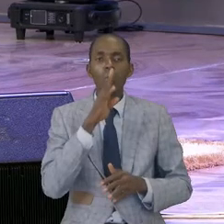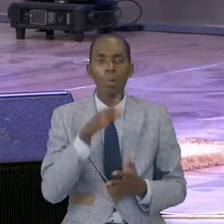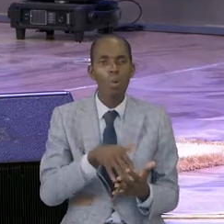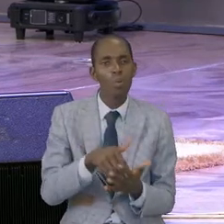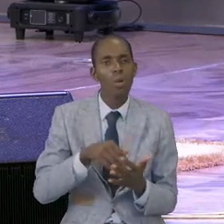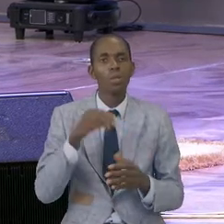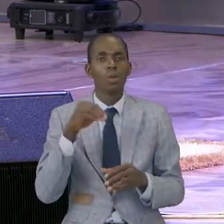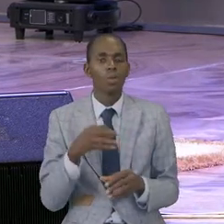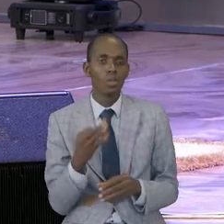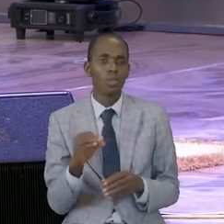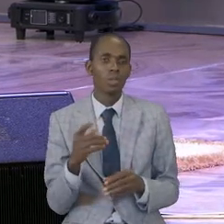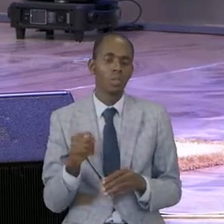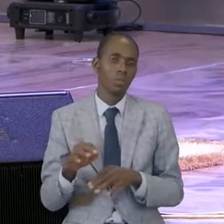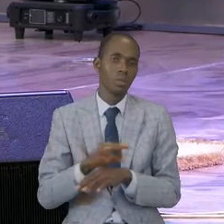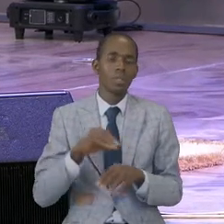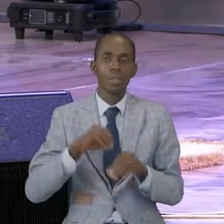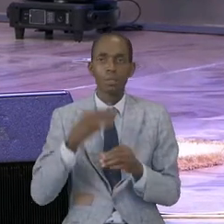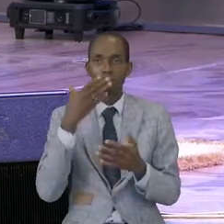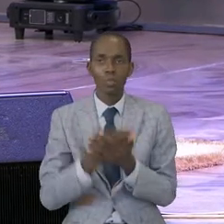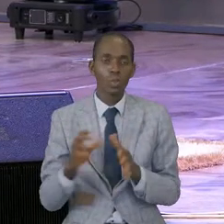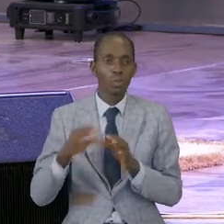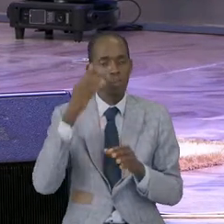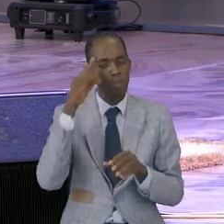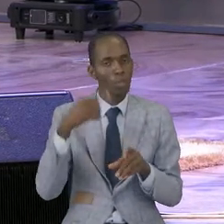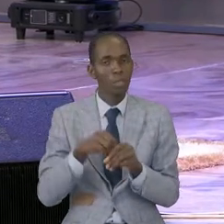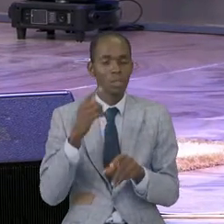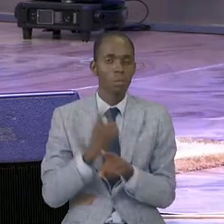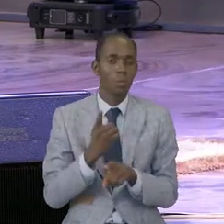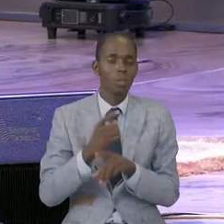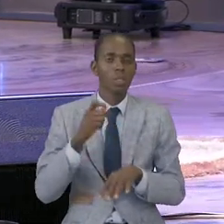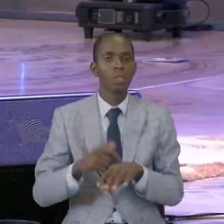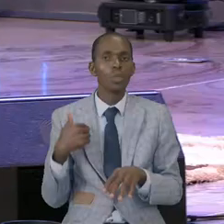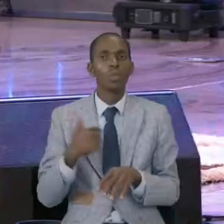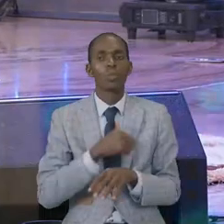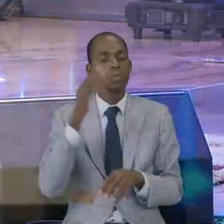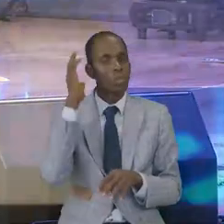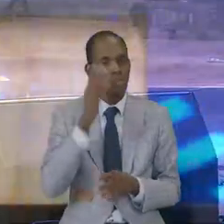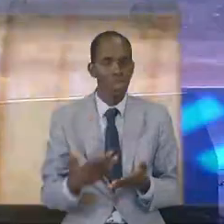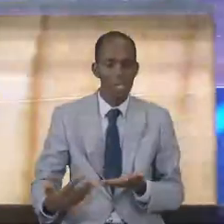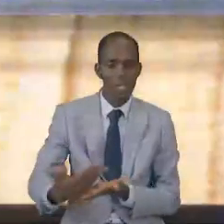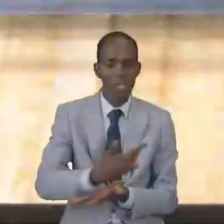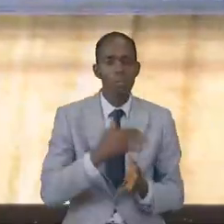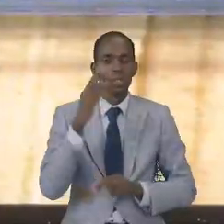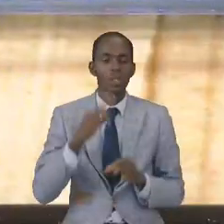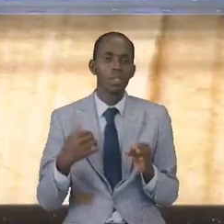the field in where doing, for in due season we shall reap if we